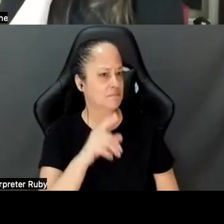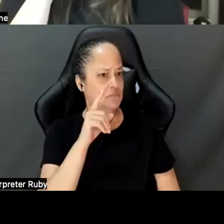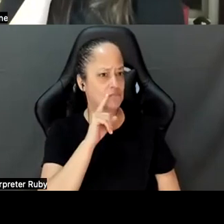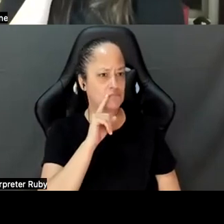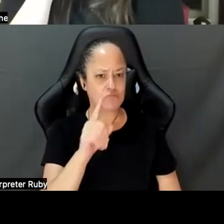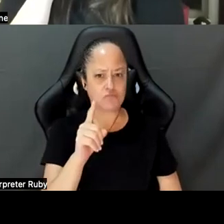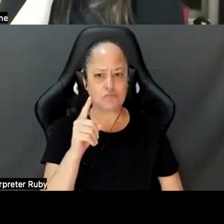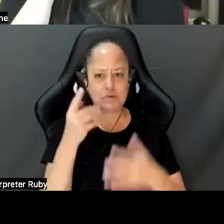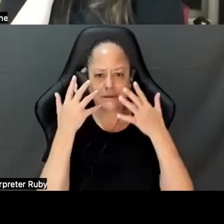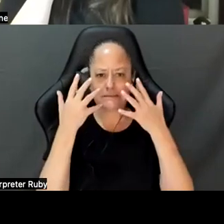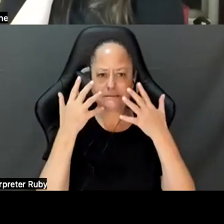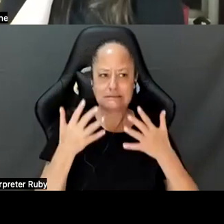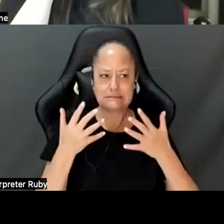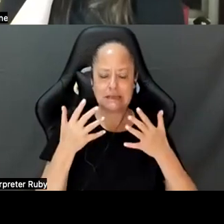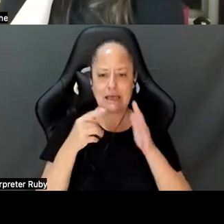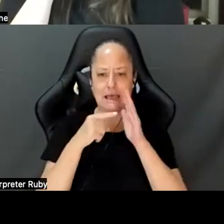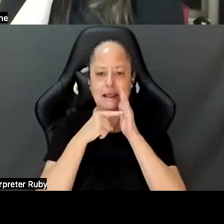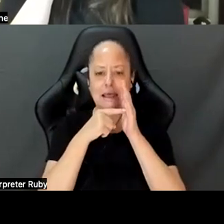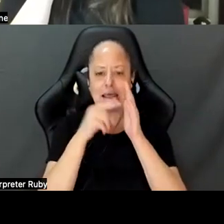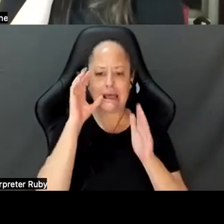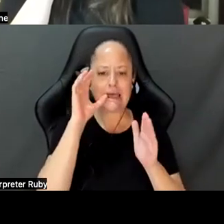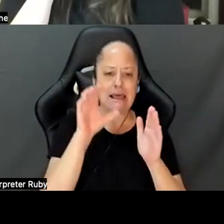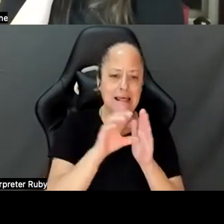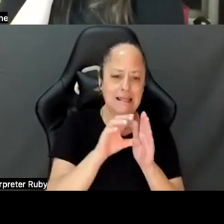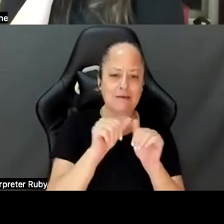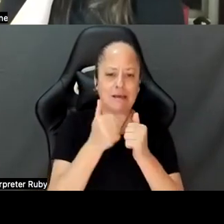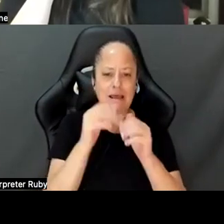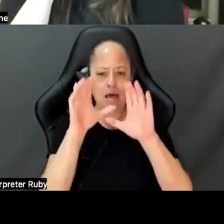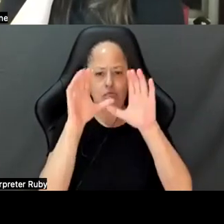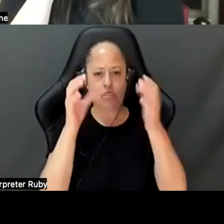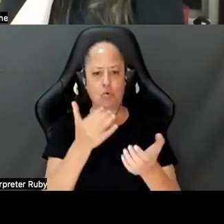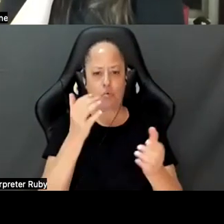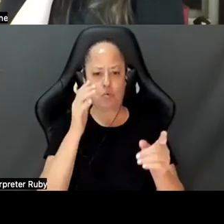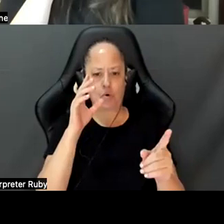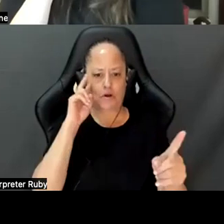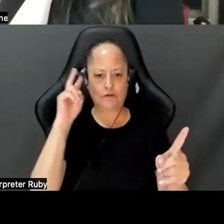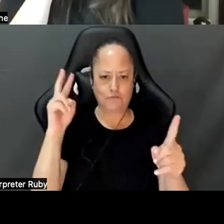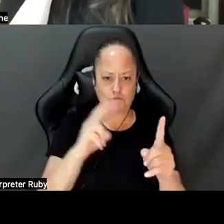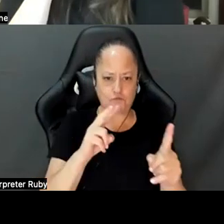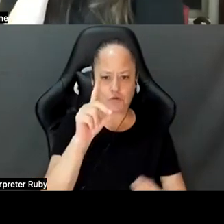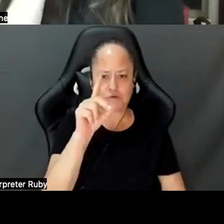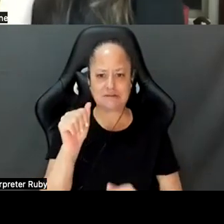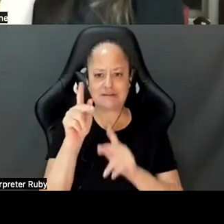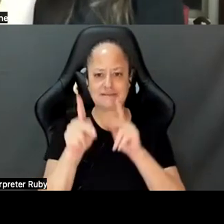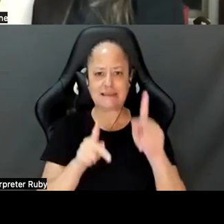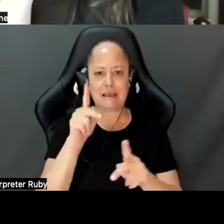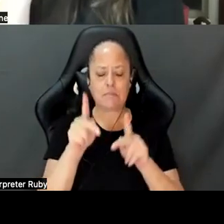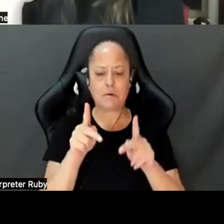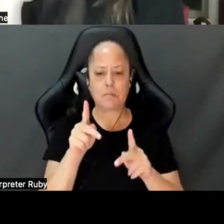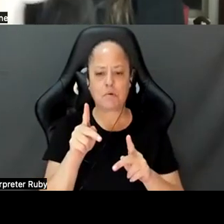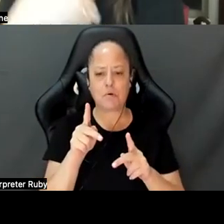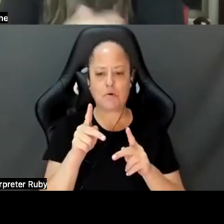real sad illustration of how the world views disabled people as disposable